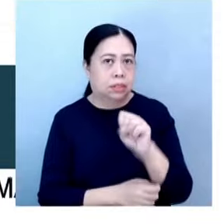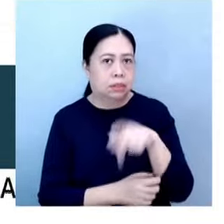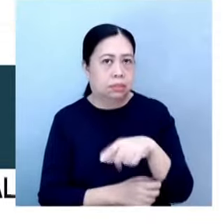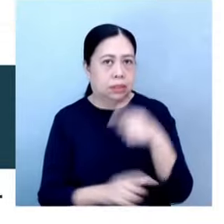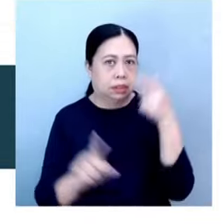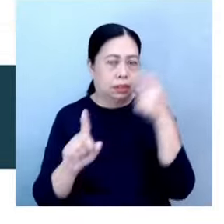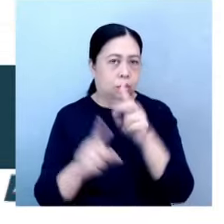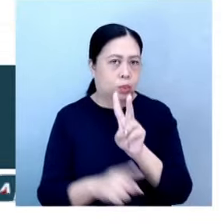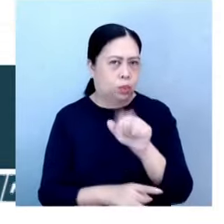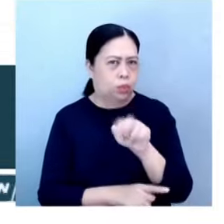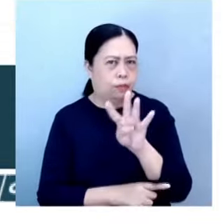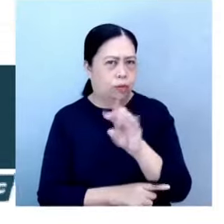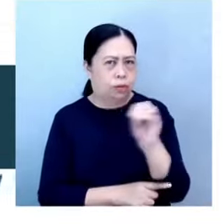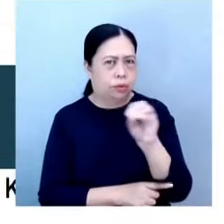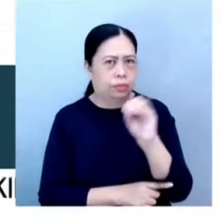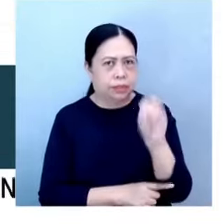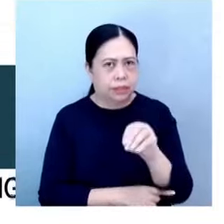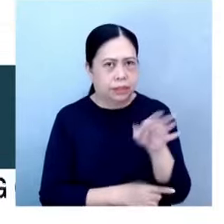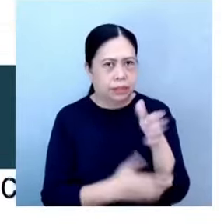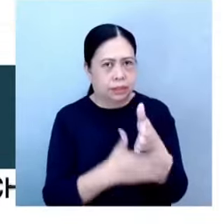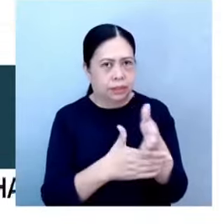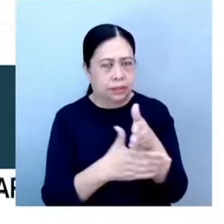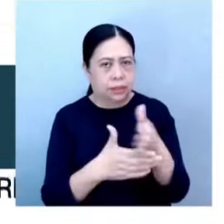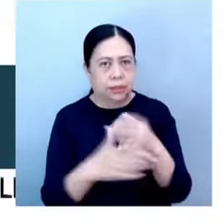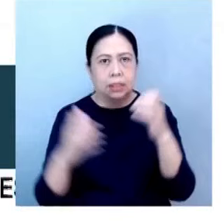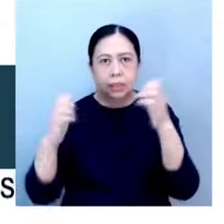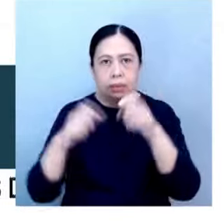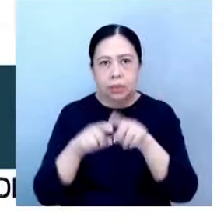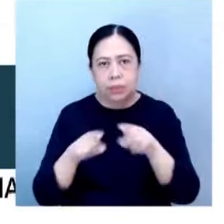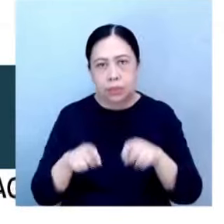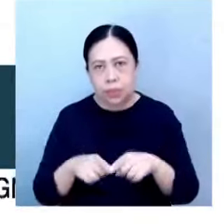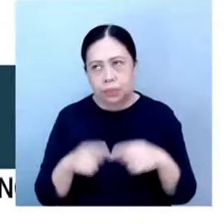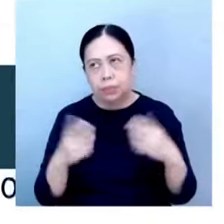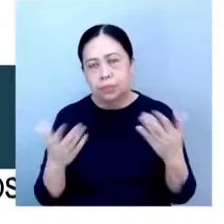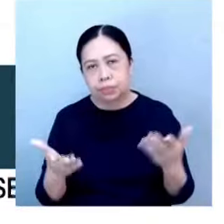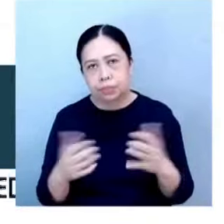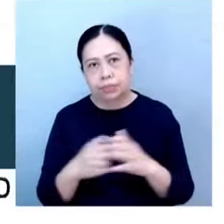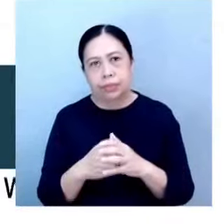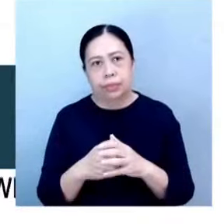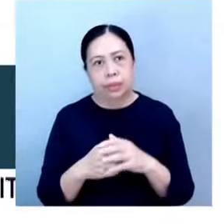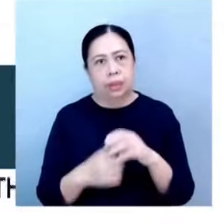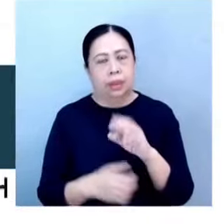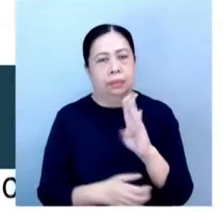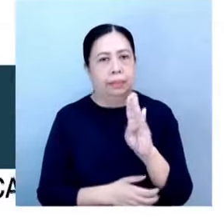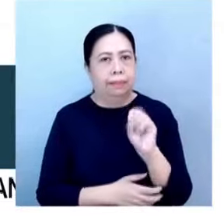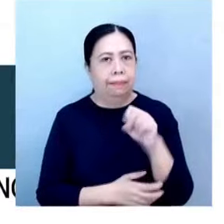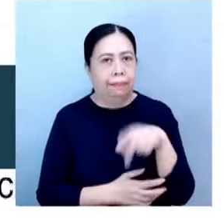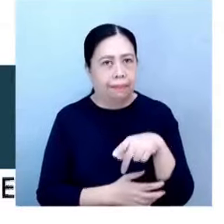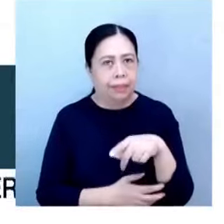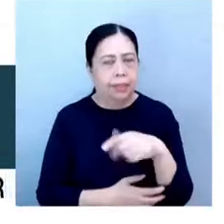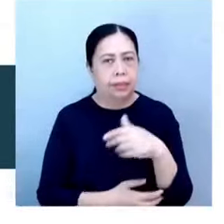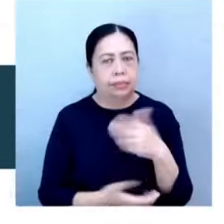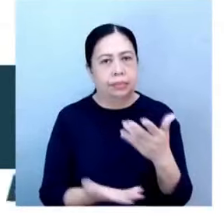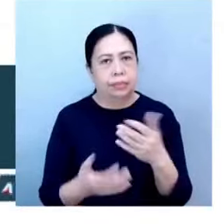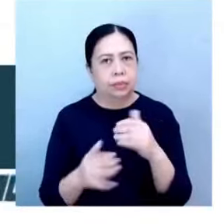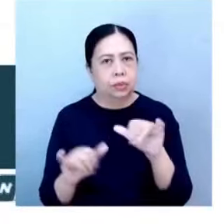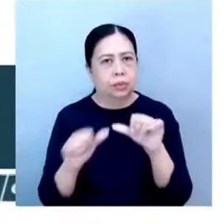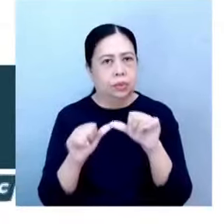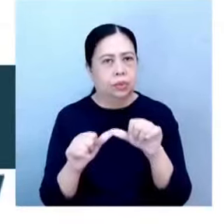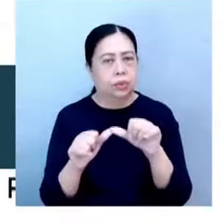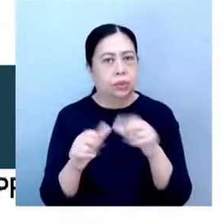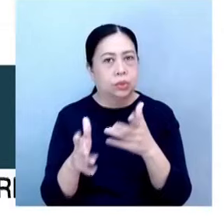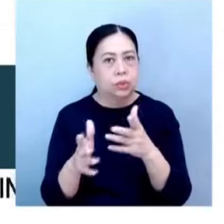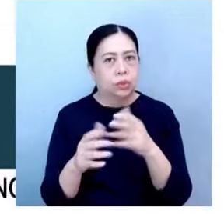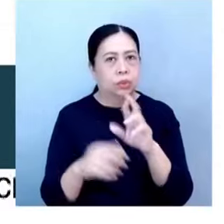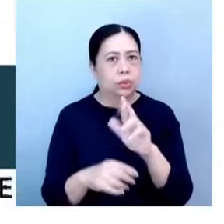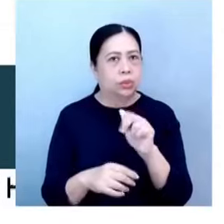of 2-4%, we also expect that the central bank will likely hold on to the rates